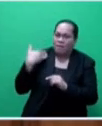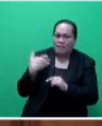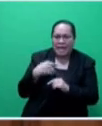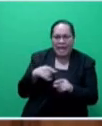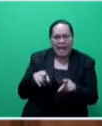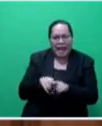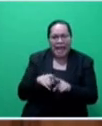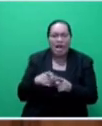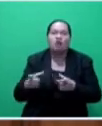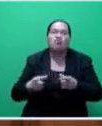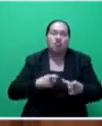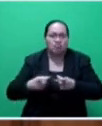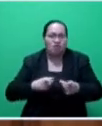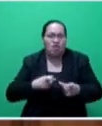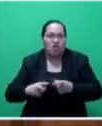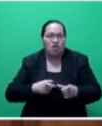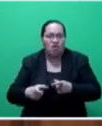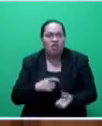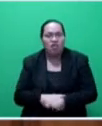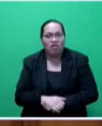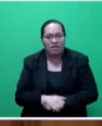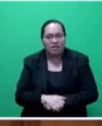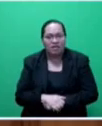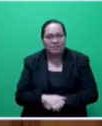of about control.